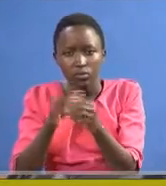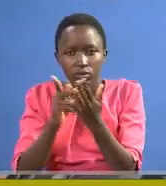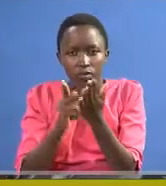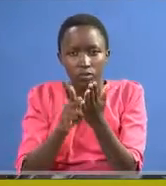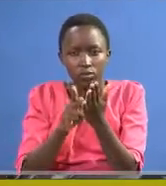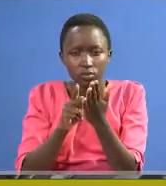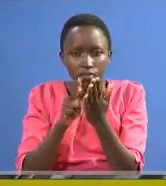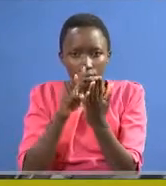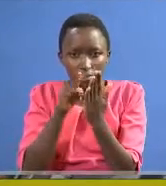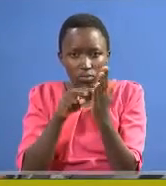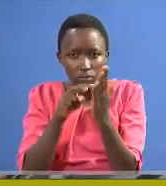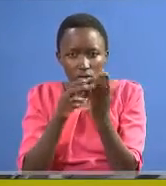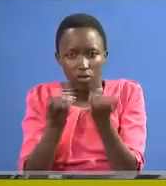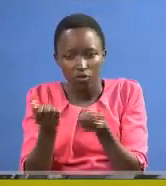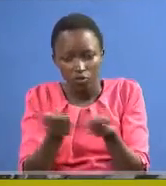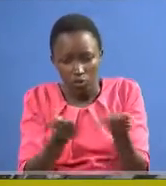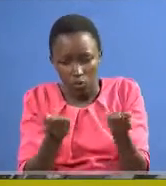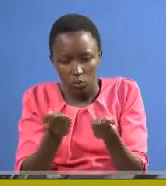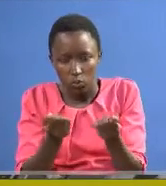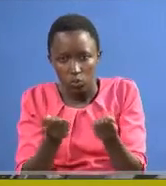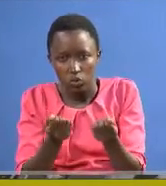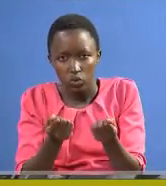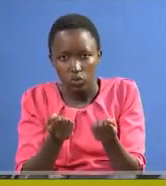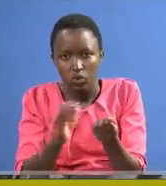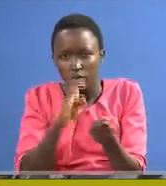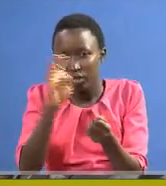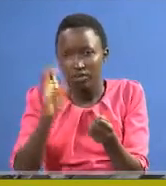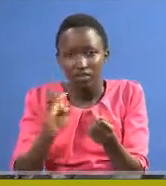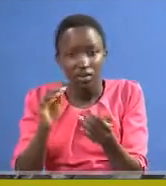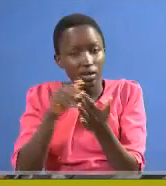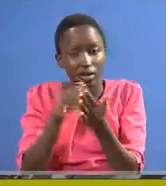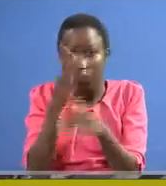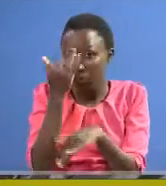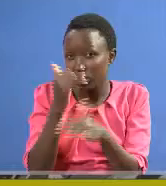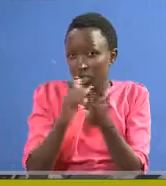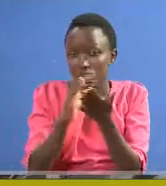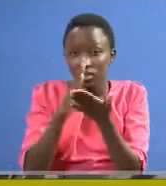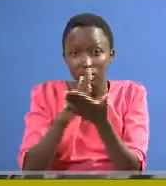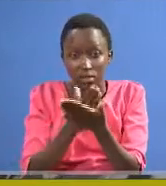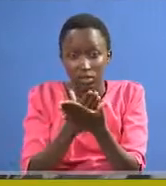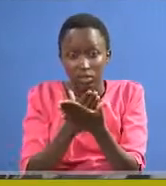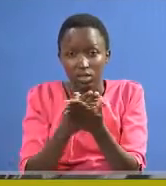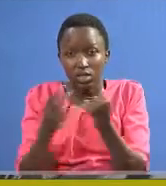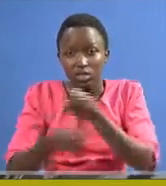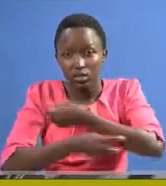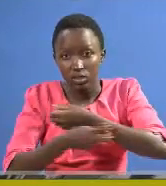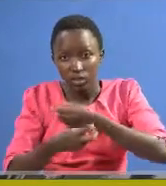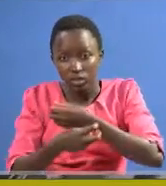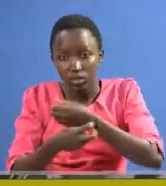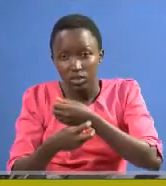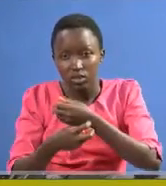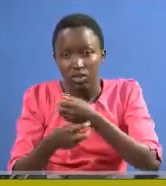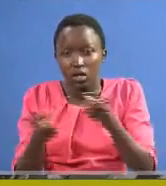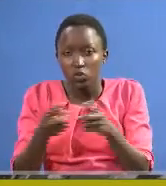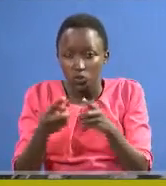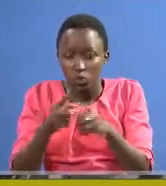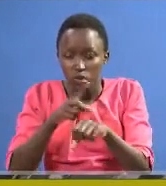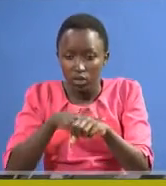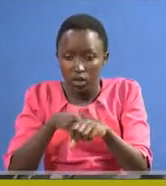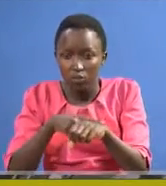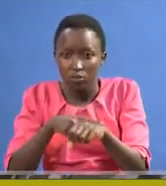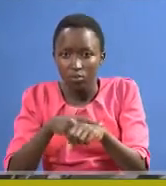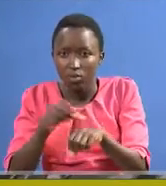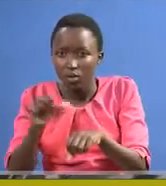of what how vehicles appear and they are never traced again. It's because some of them are stolen in a short while, they are taken into